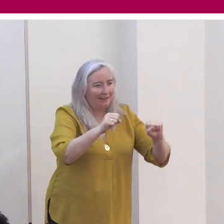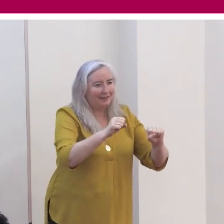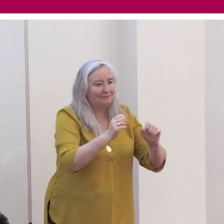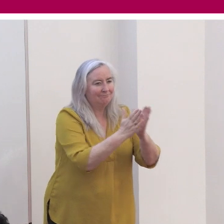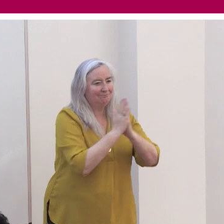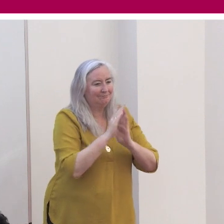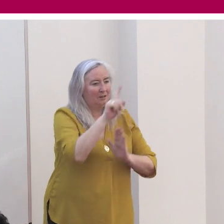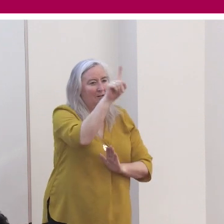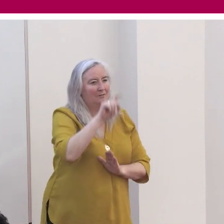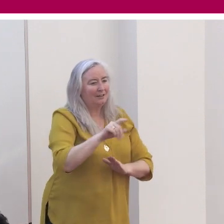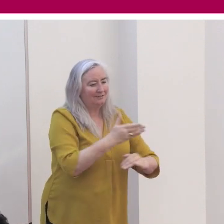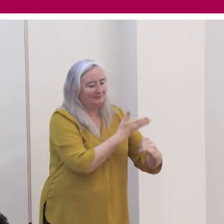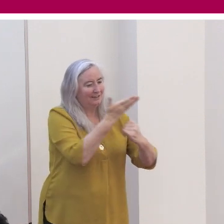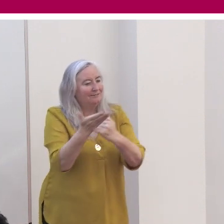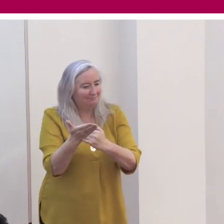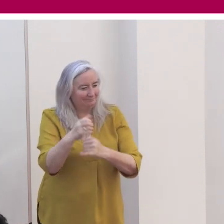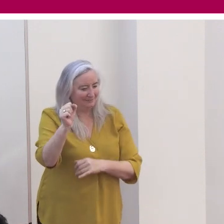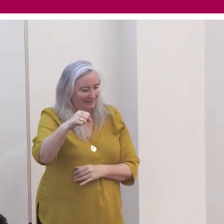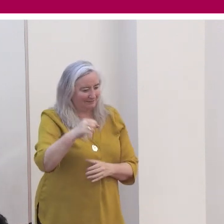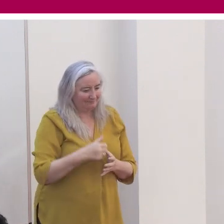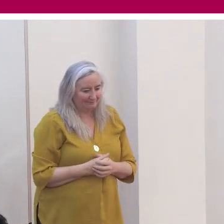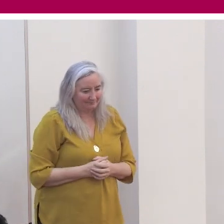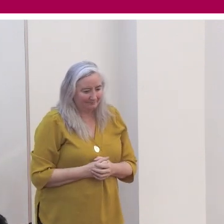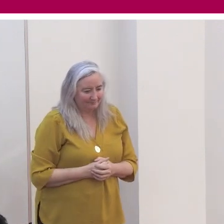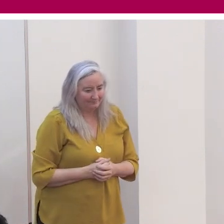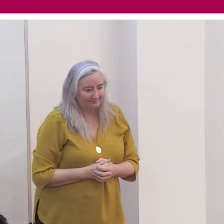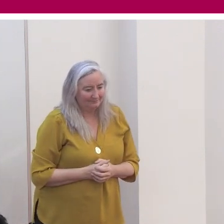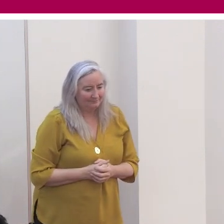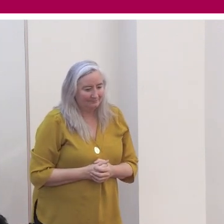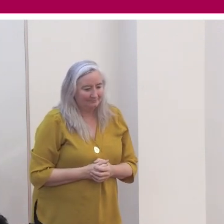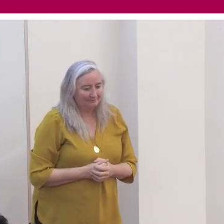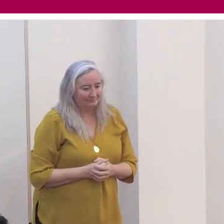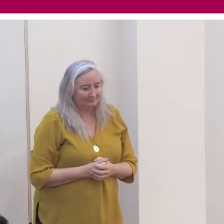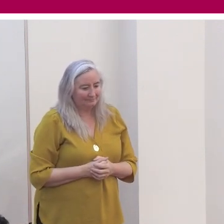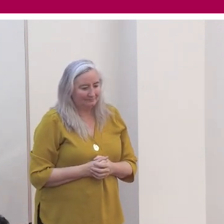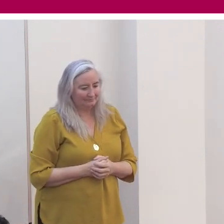UN CRPD expects to happen.